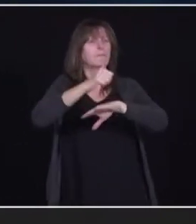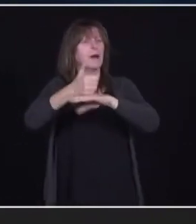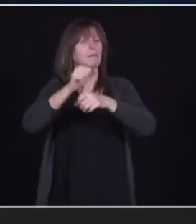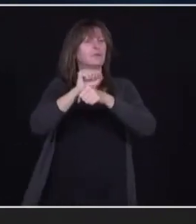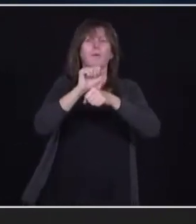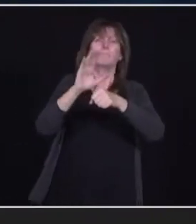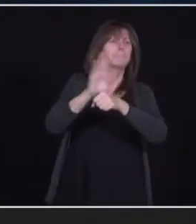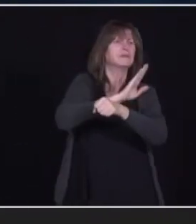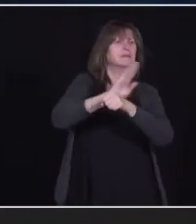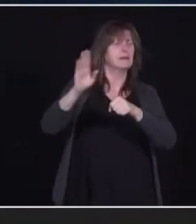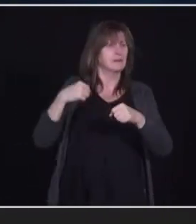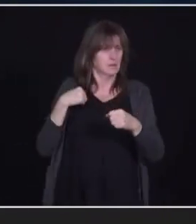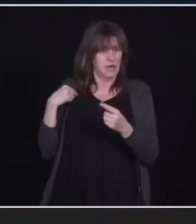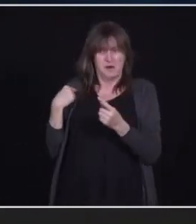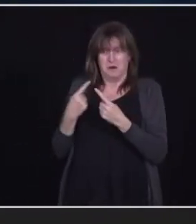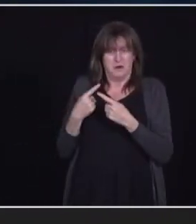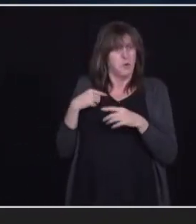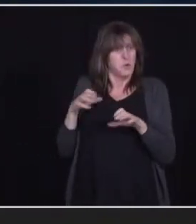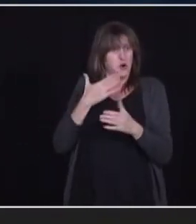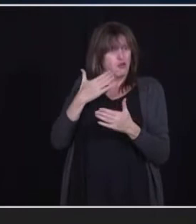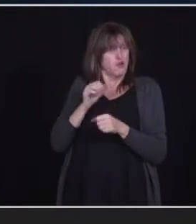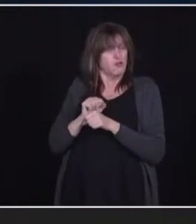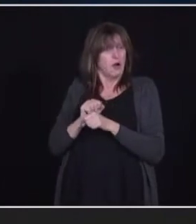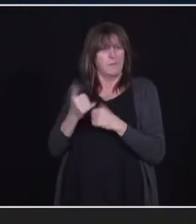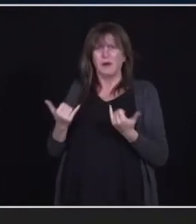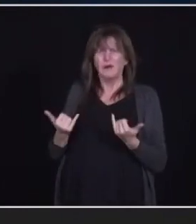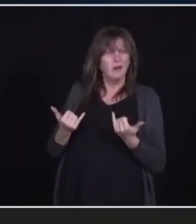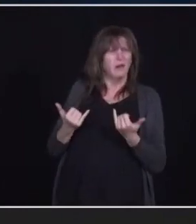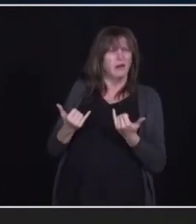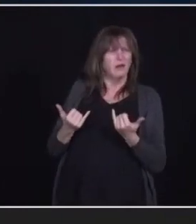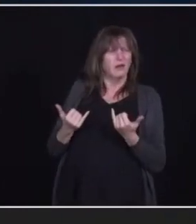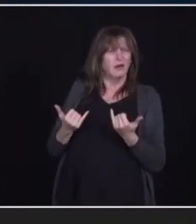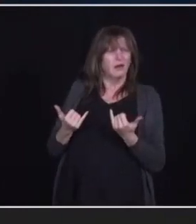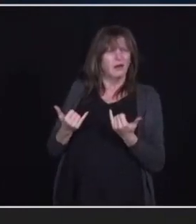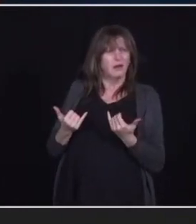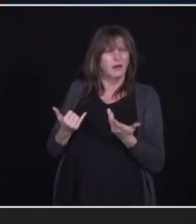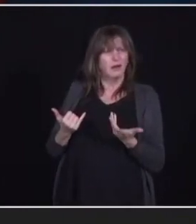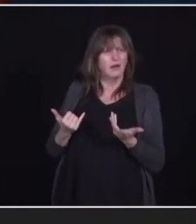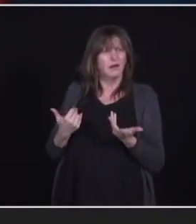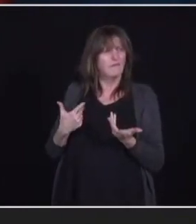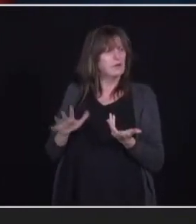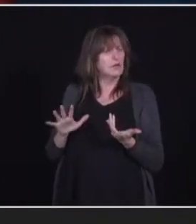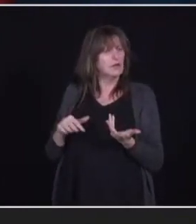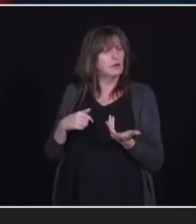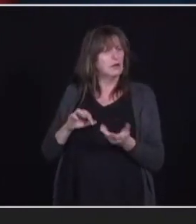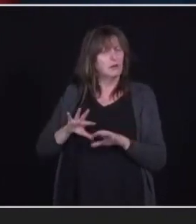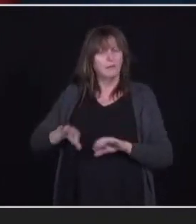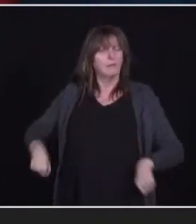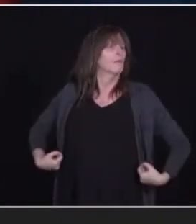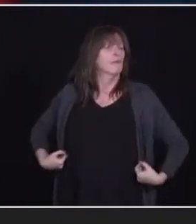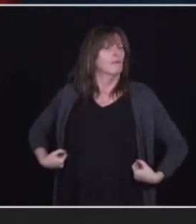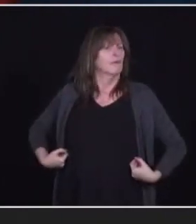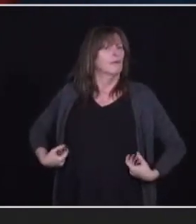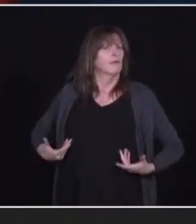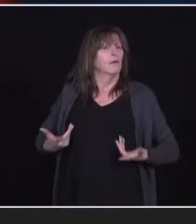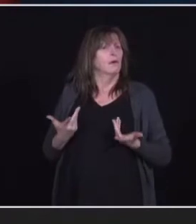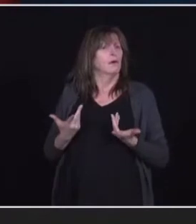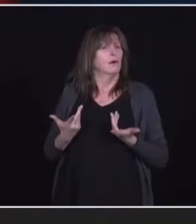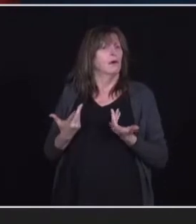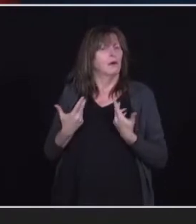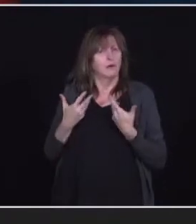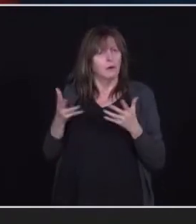doing this. And all of a sudden, they tie both my hands behind my back and try to encourage companies to employ